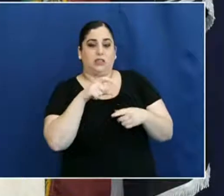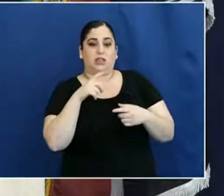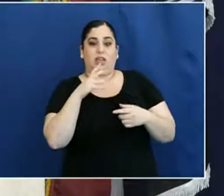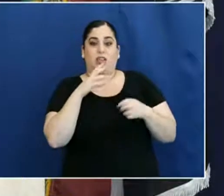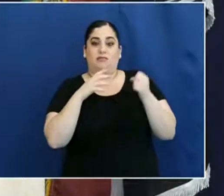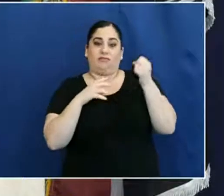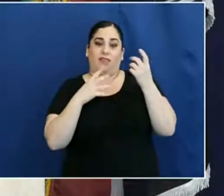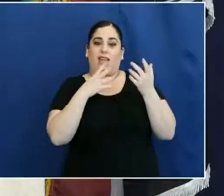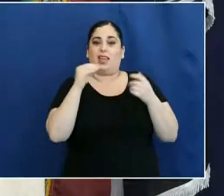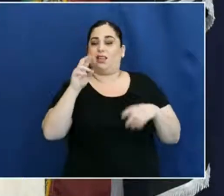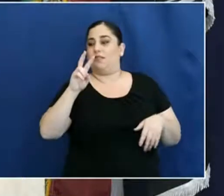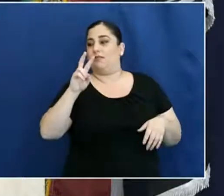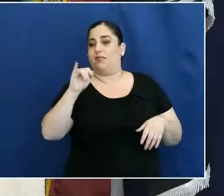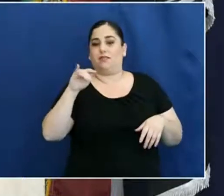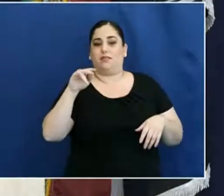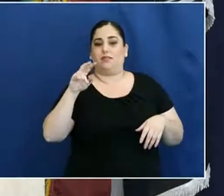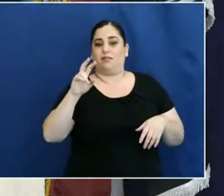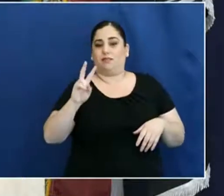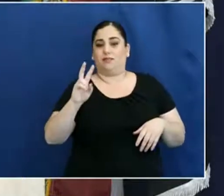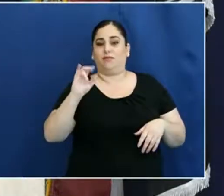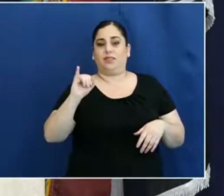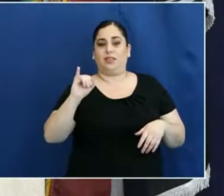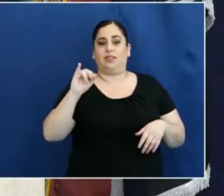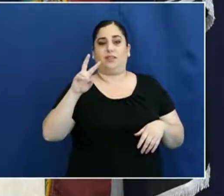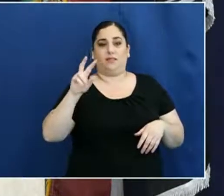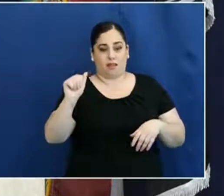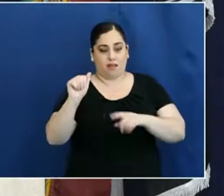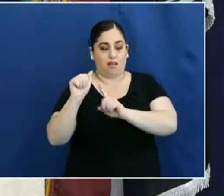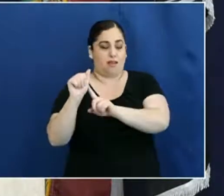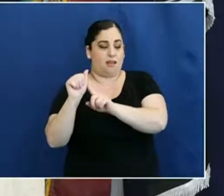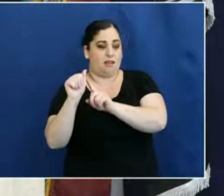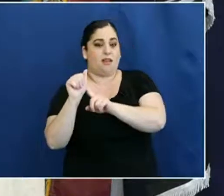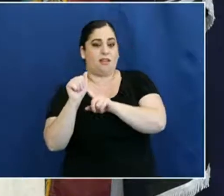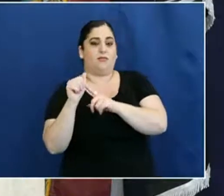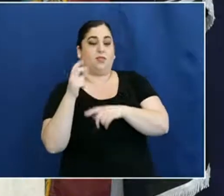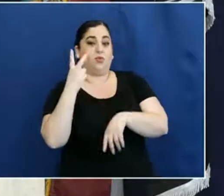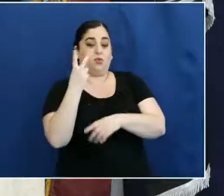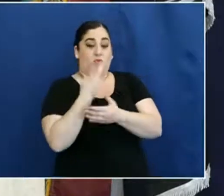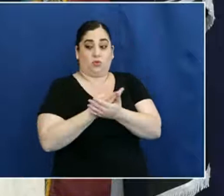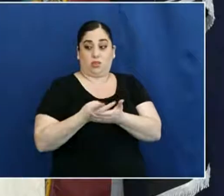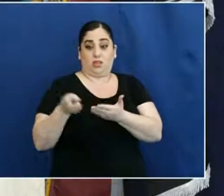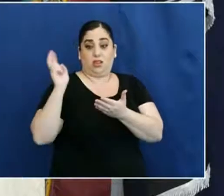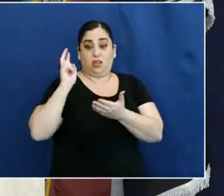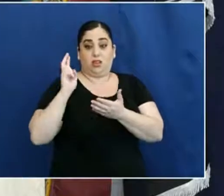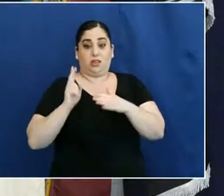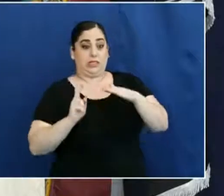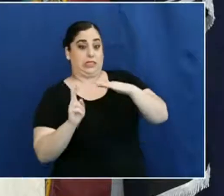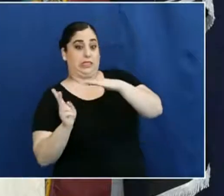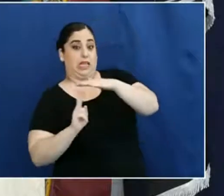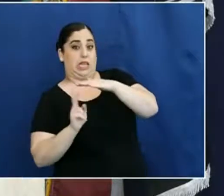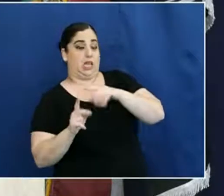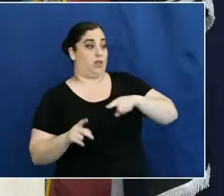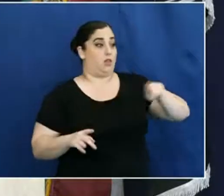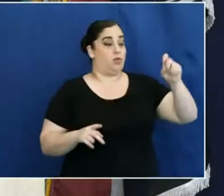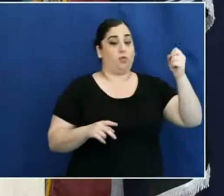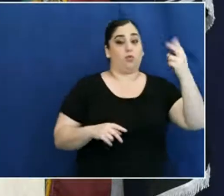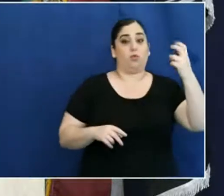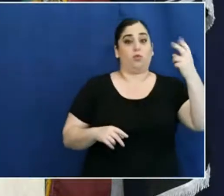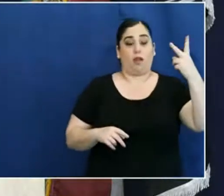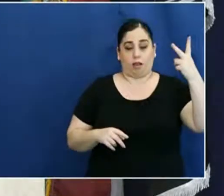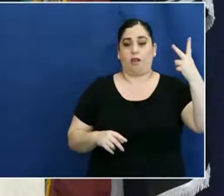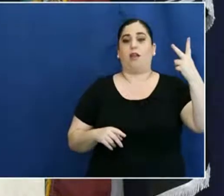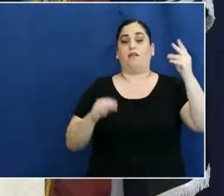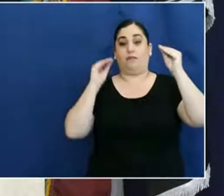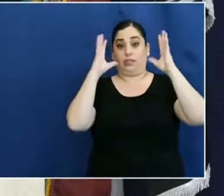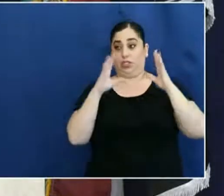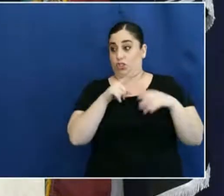ago they had gotten through offering them to all K through 12, both public, public charter, and private.